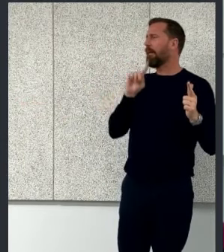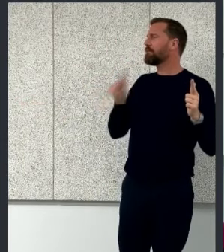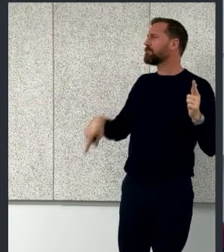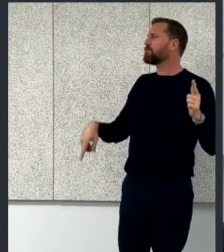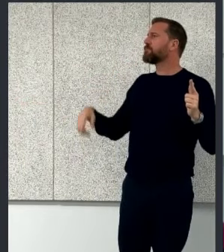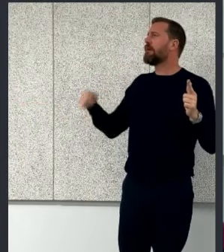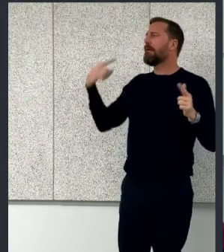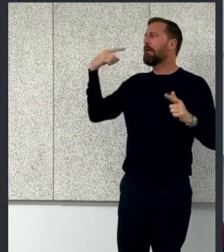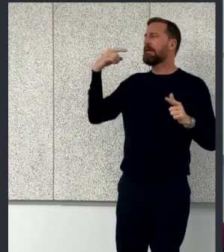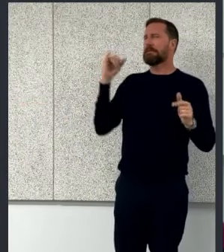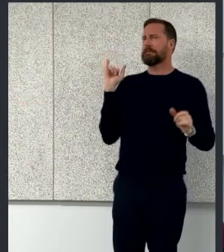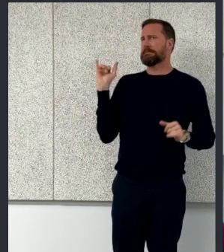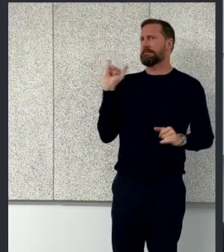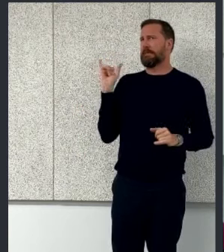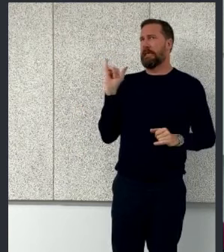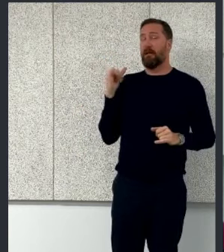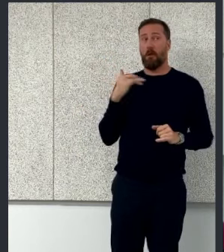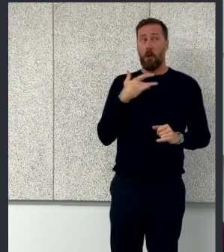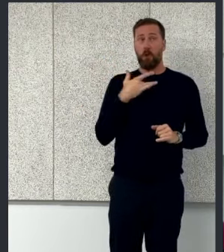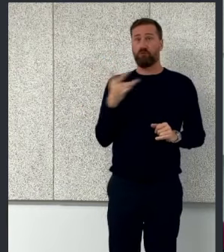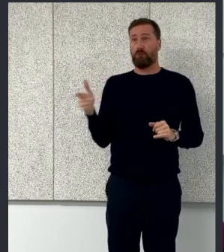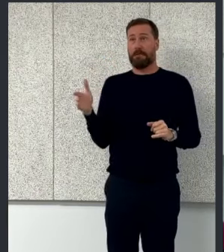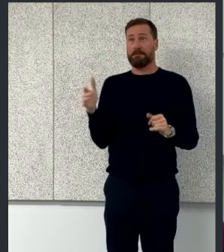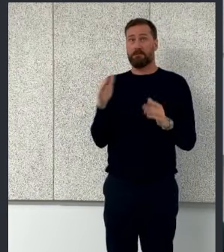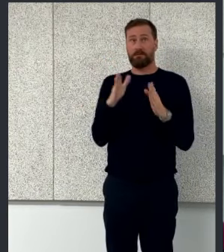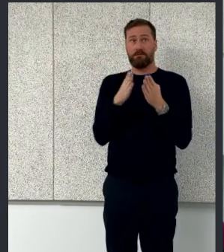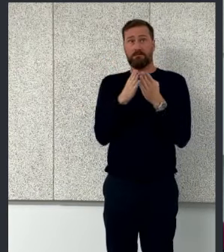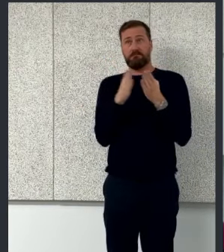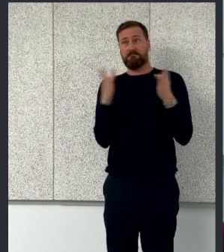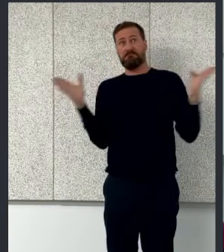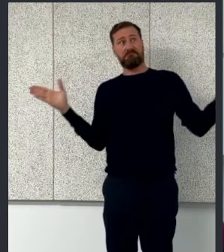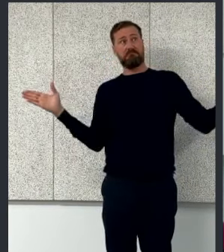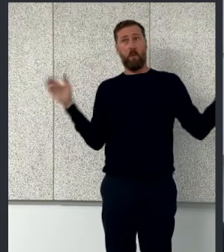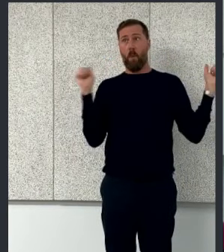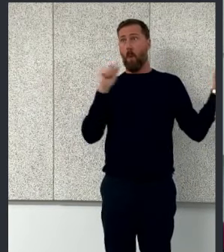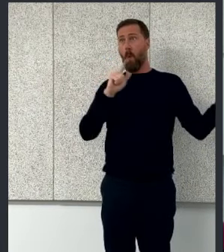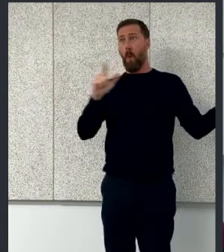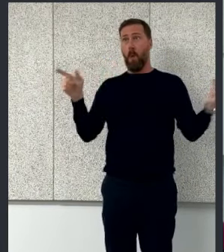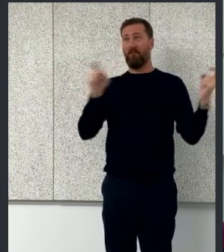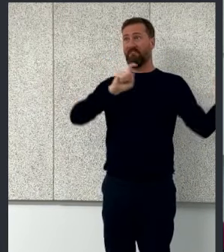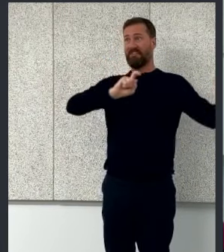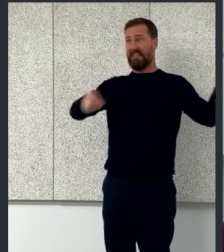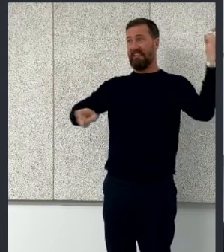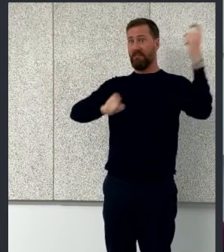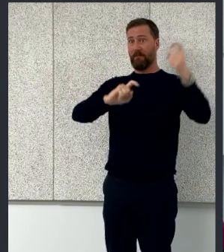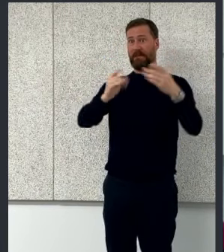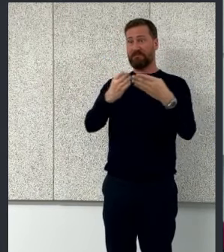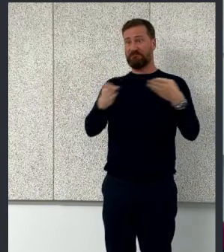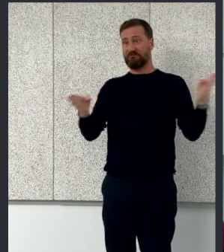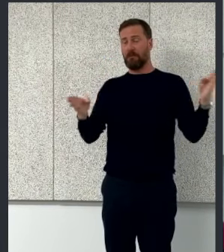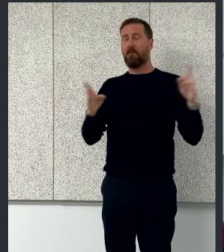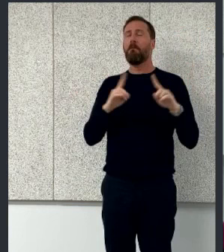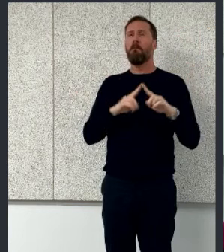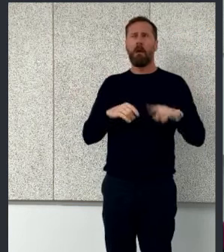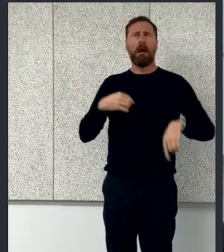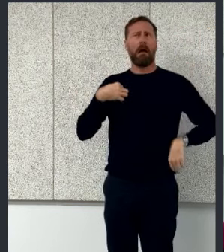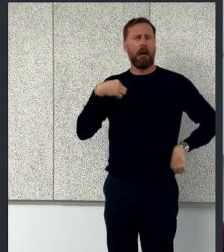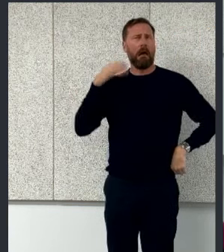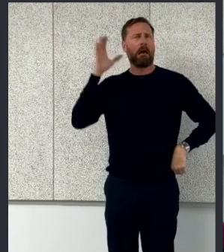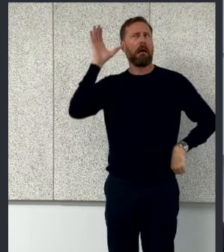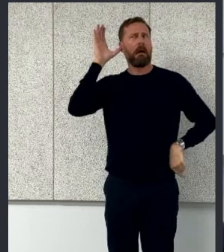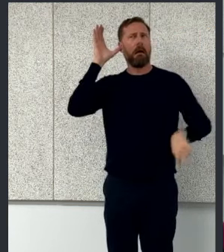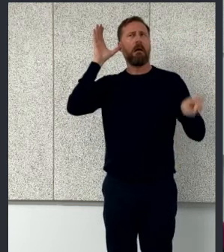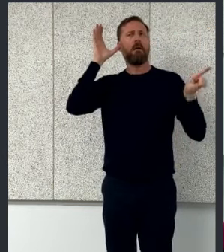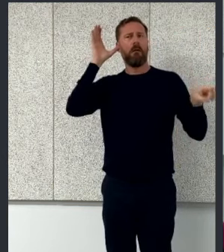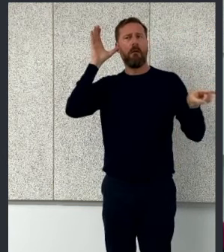I like Chelsea, I can't really speak to trends across philanthropy. However, I am hearing more and more across, so